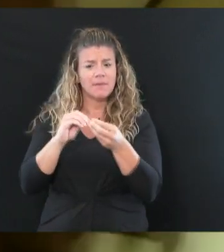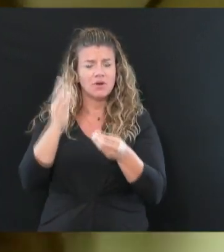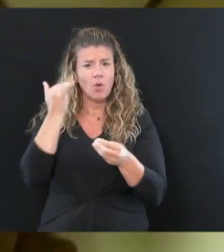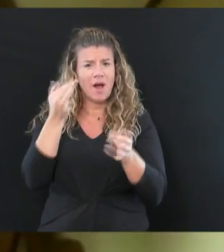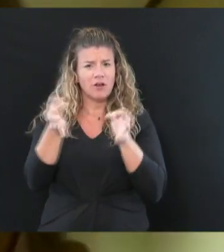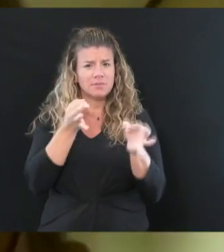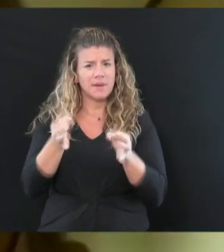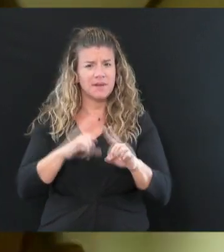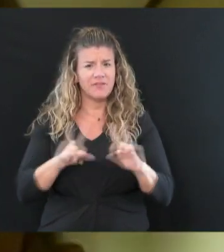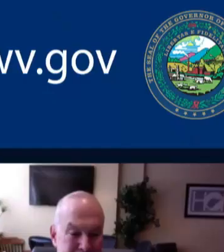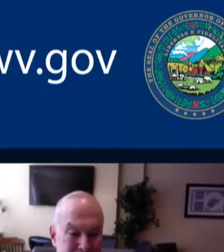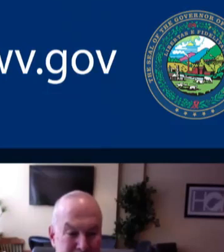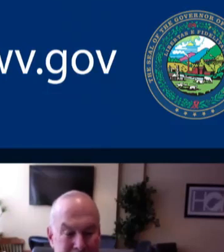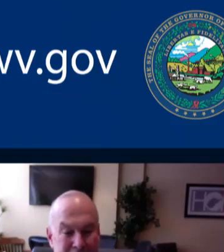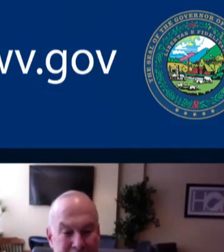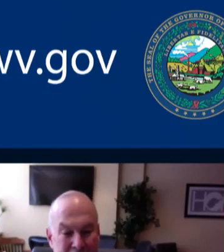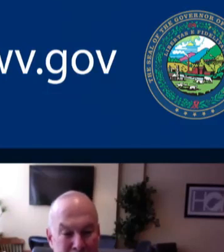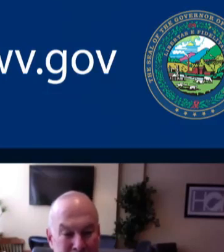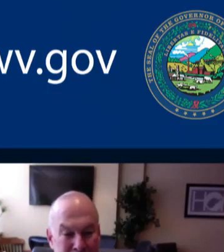difference?